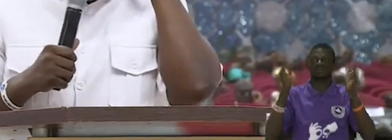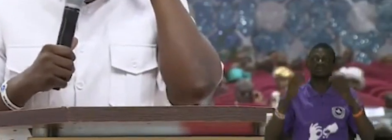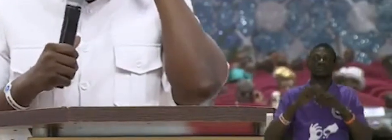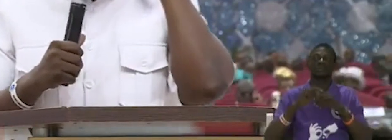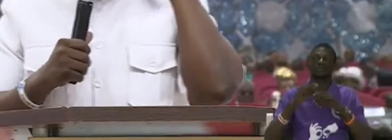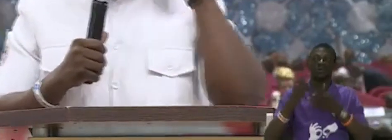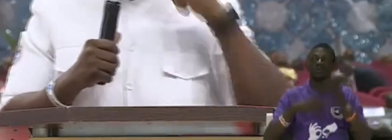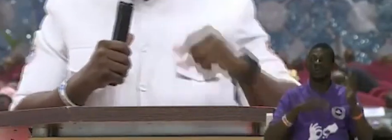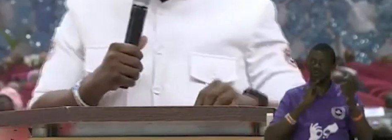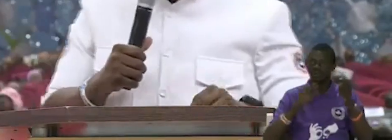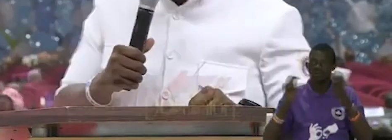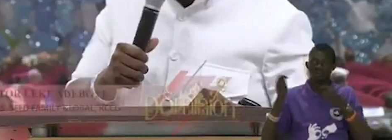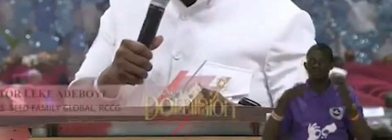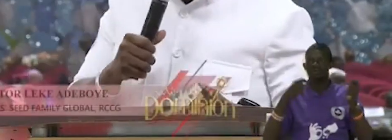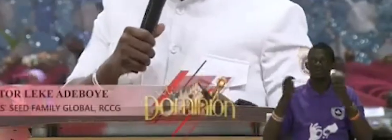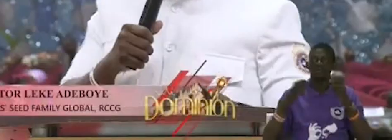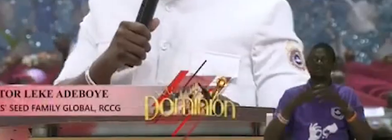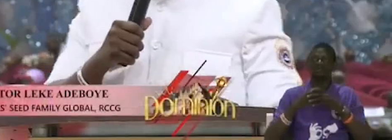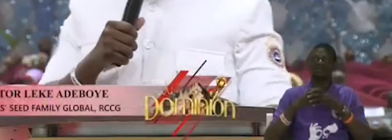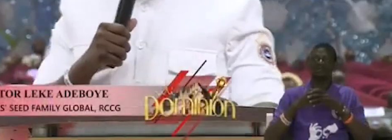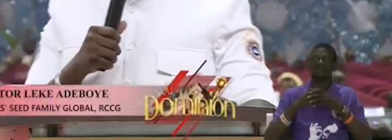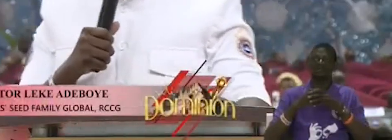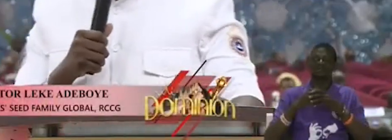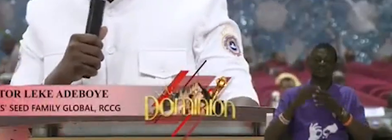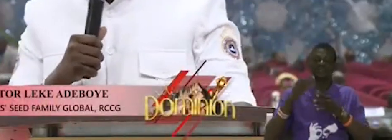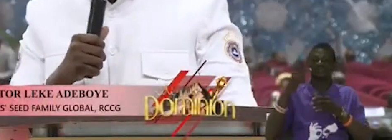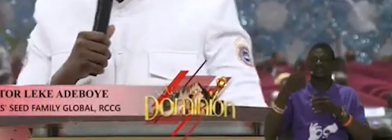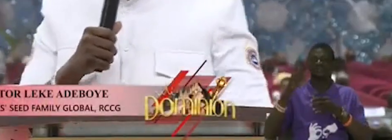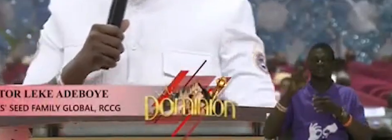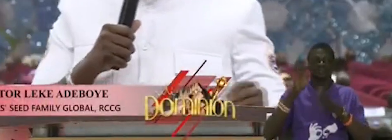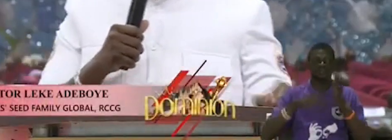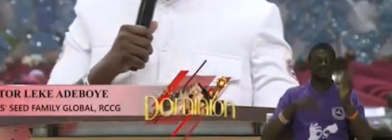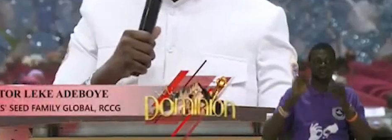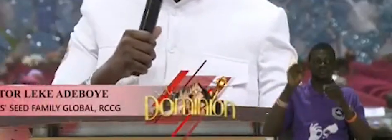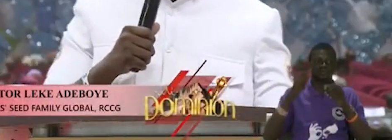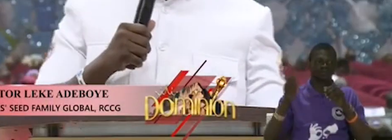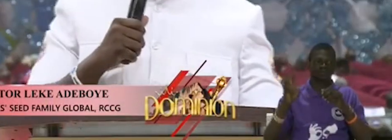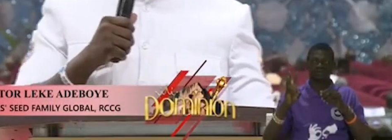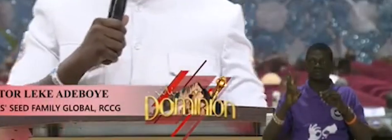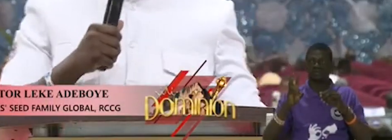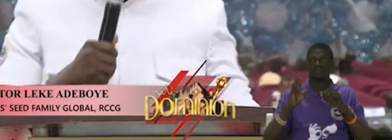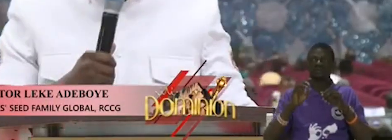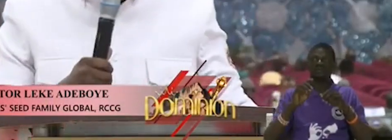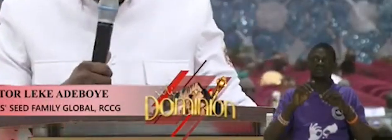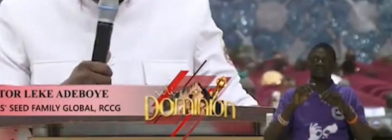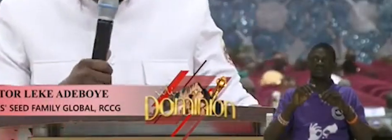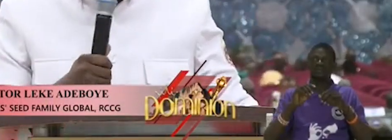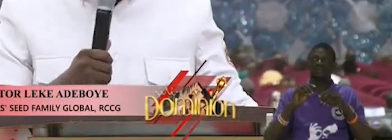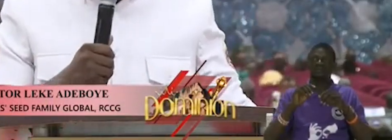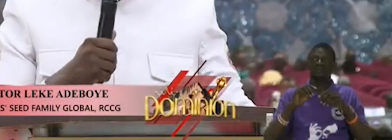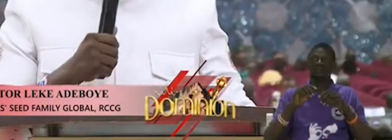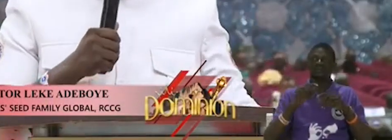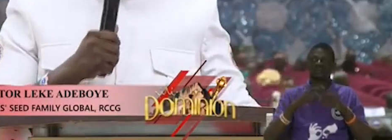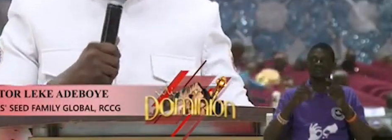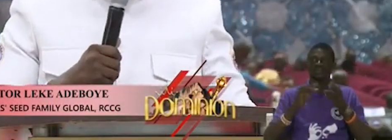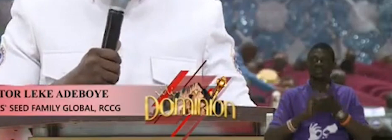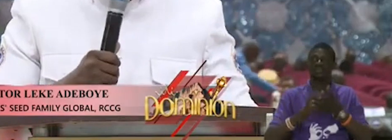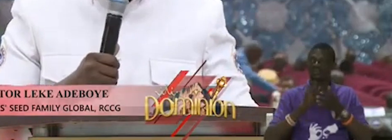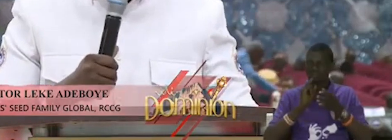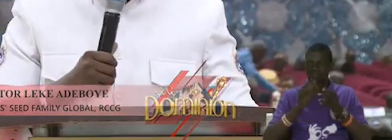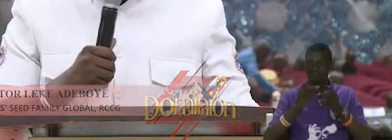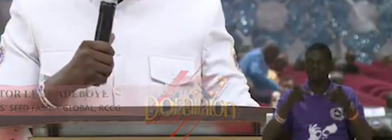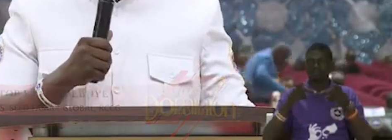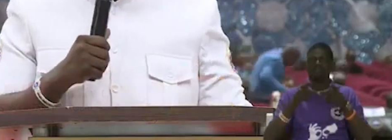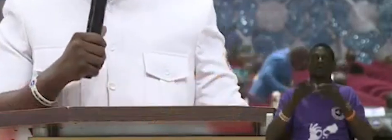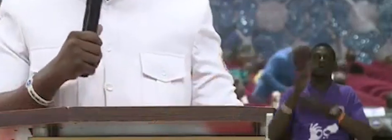What is dominion? Genesis chapter 1 verse 26. I was not going to go anywhere else but that same place.